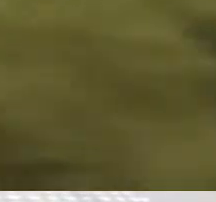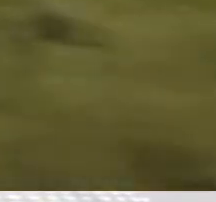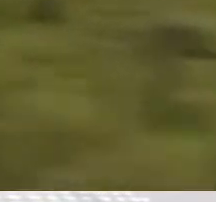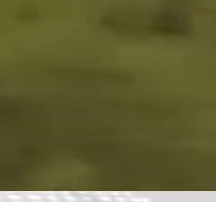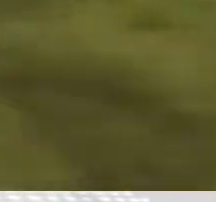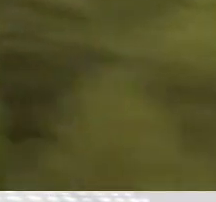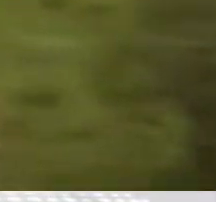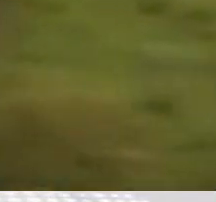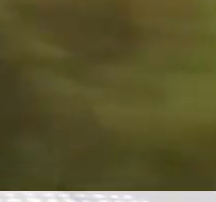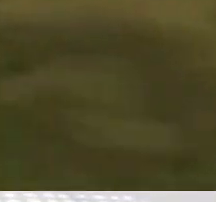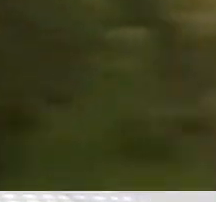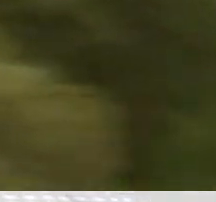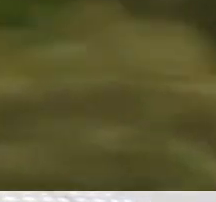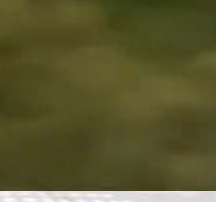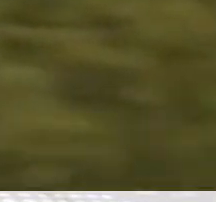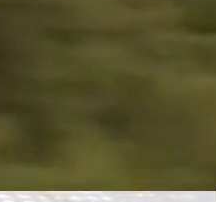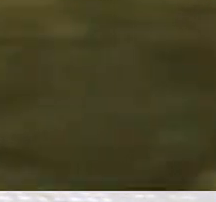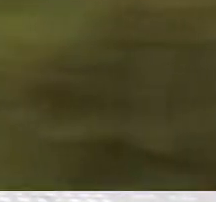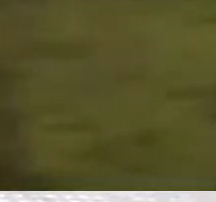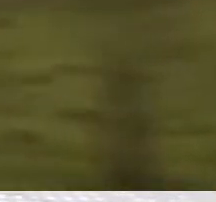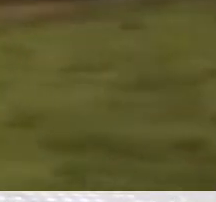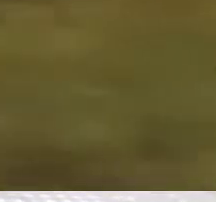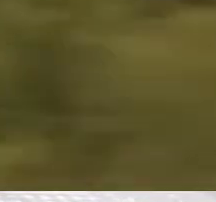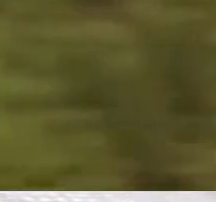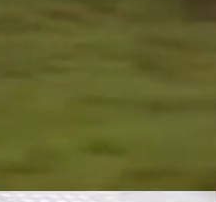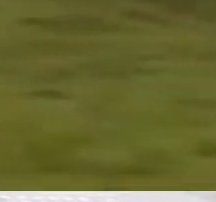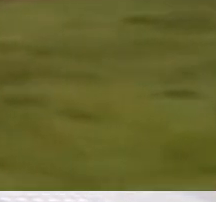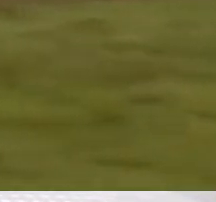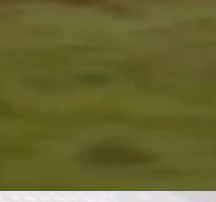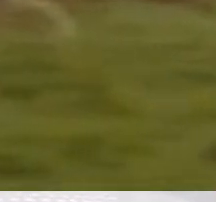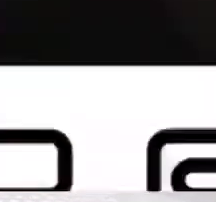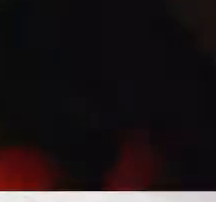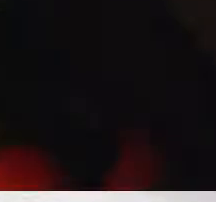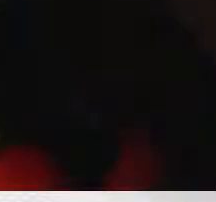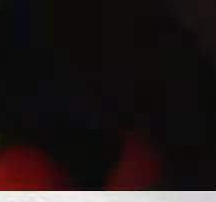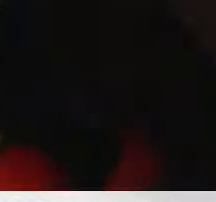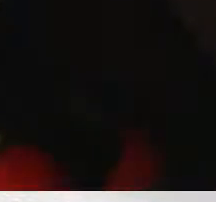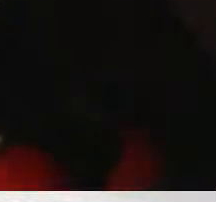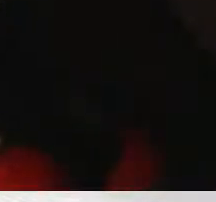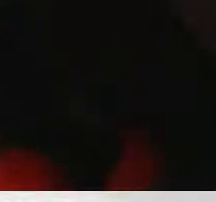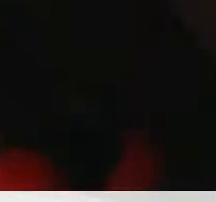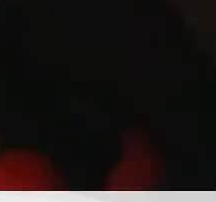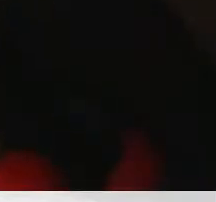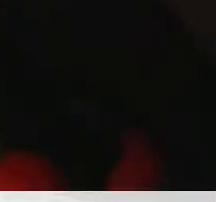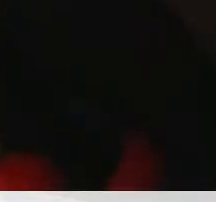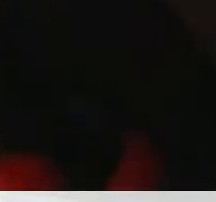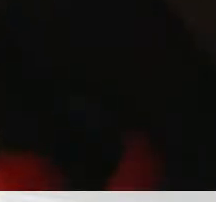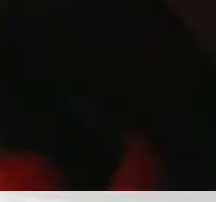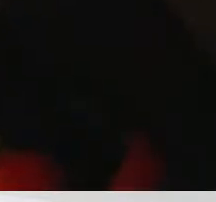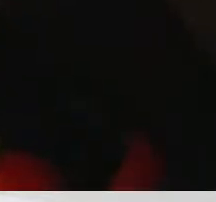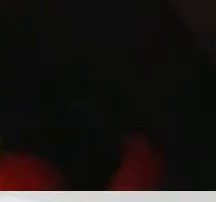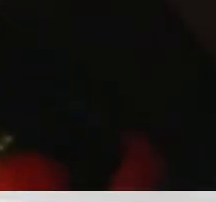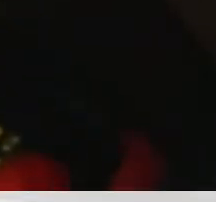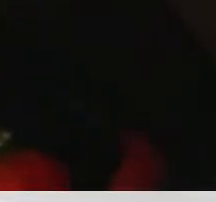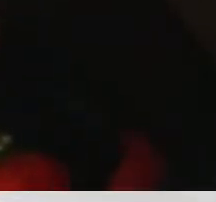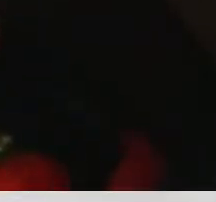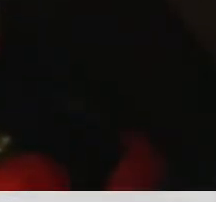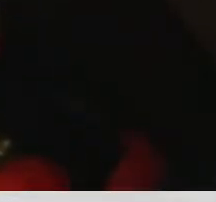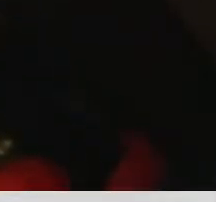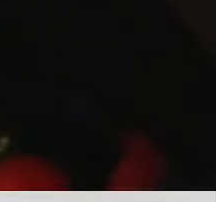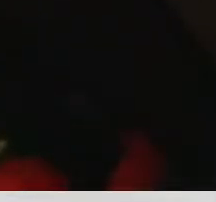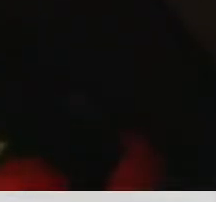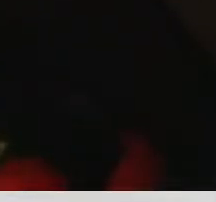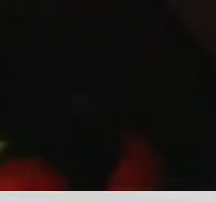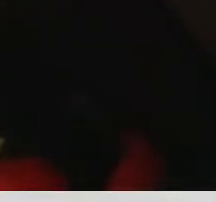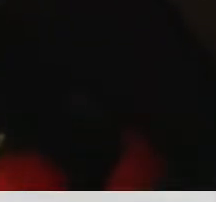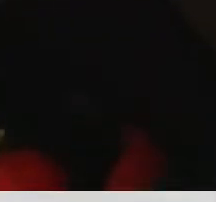We had a big slide and then it came back. It was quite to be driving on it.